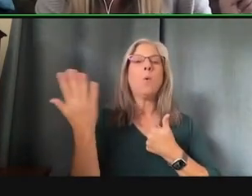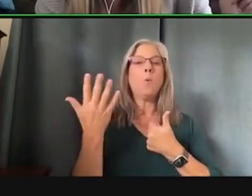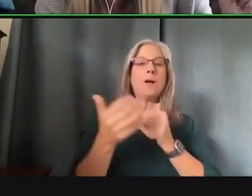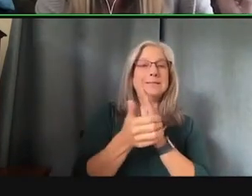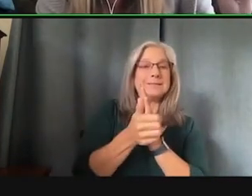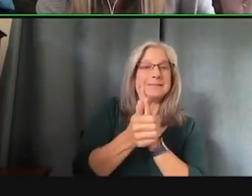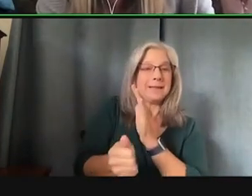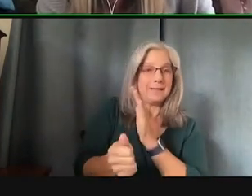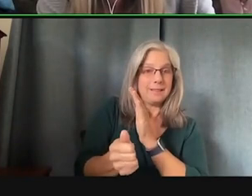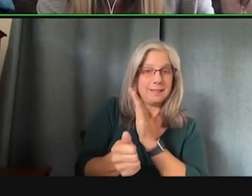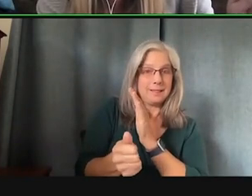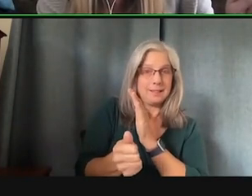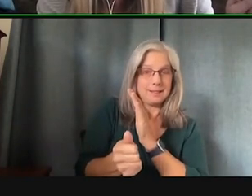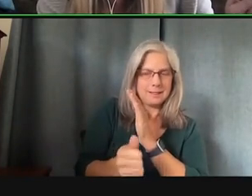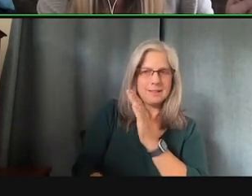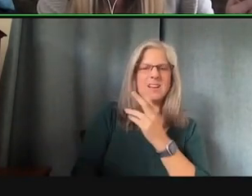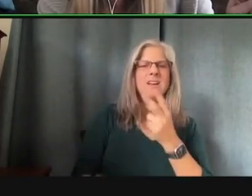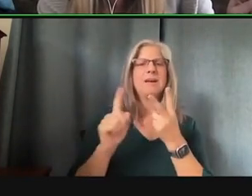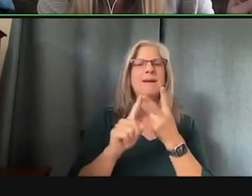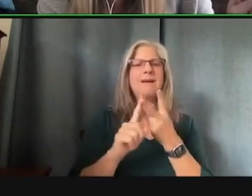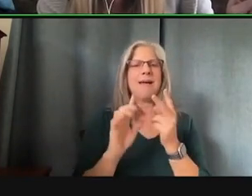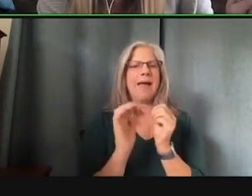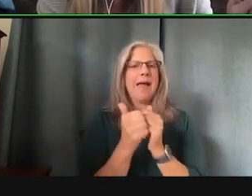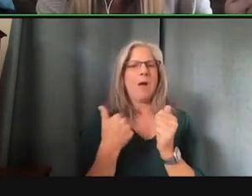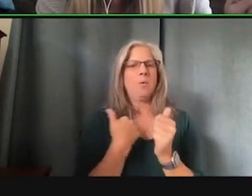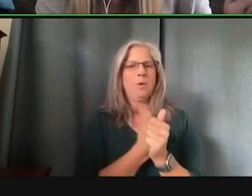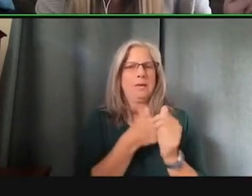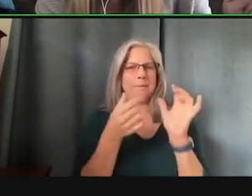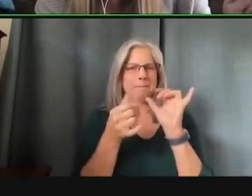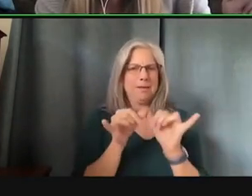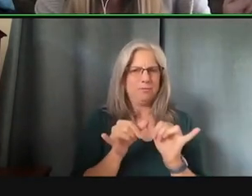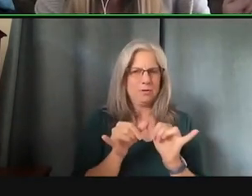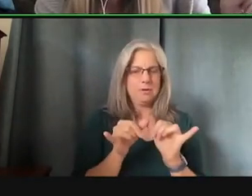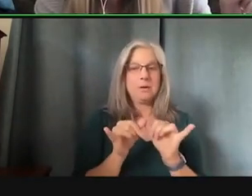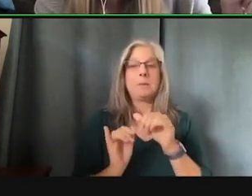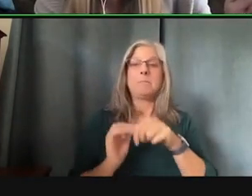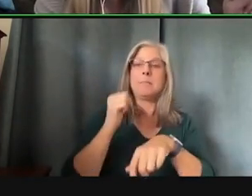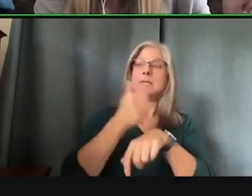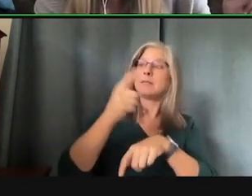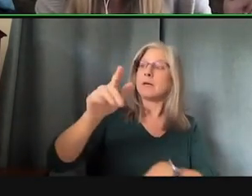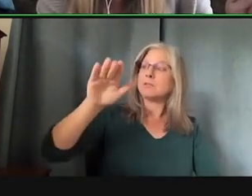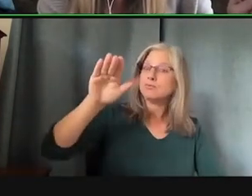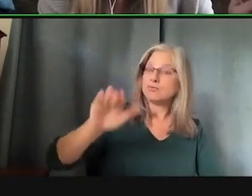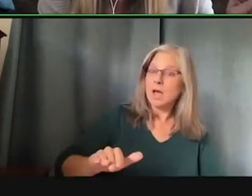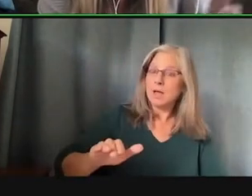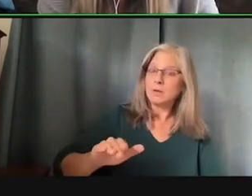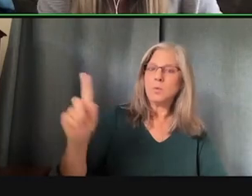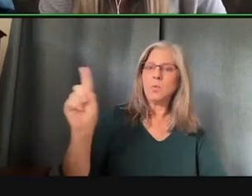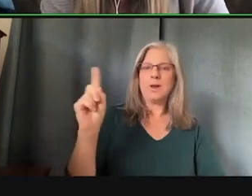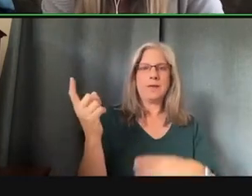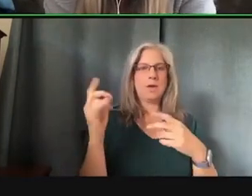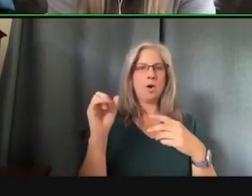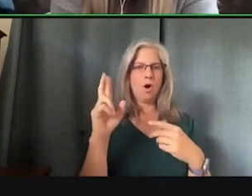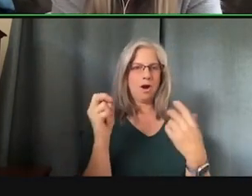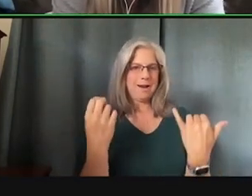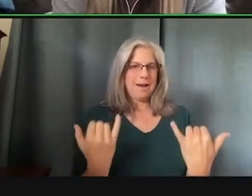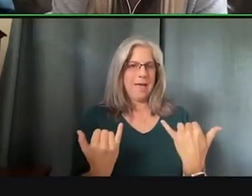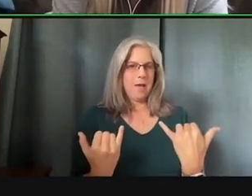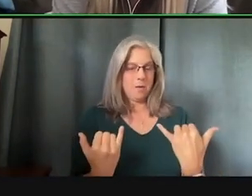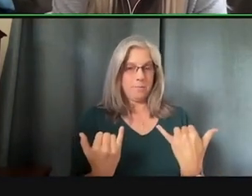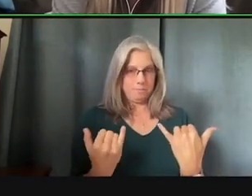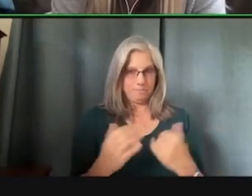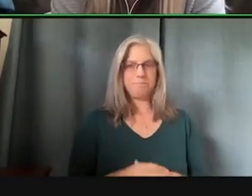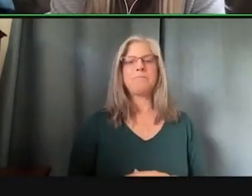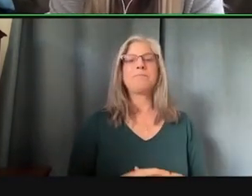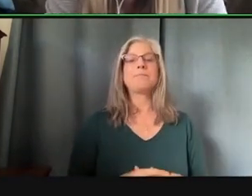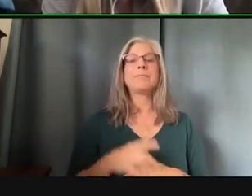is and how we're measuring it based on where the student is at presently. And so for right now,